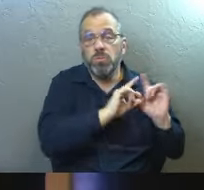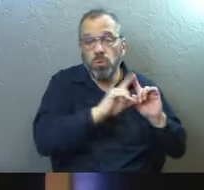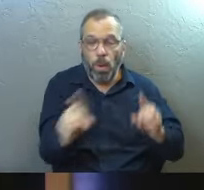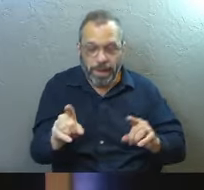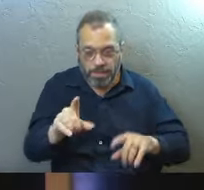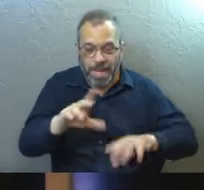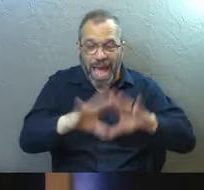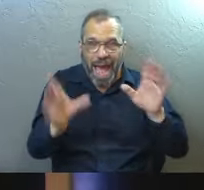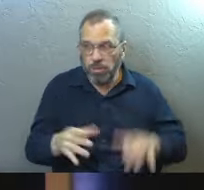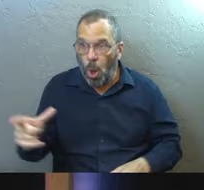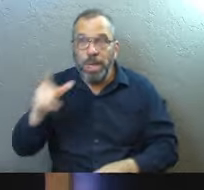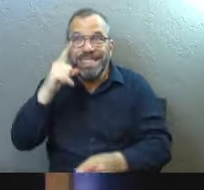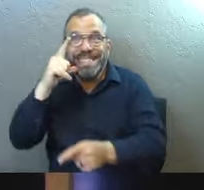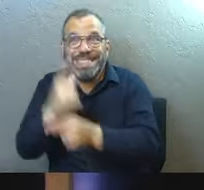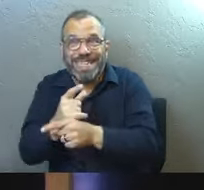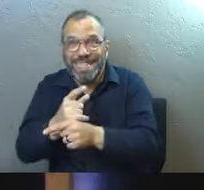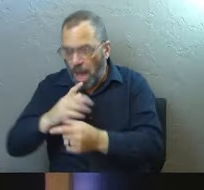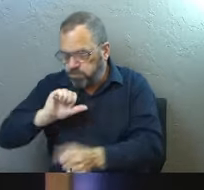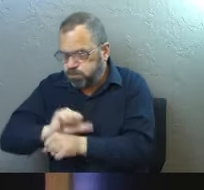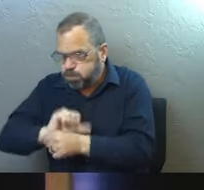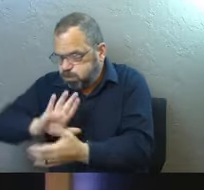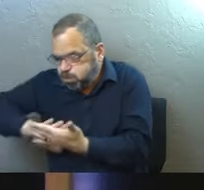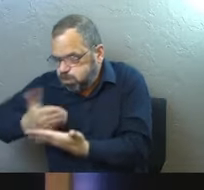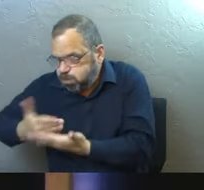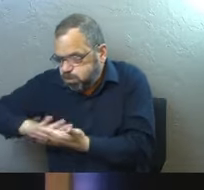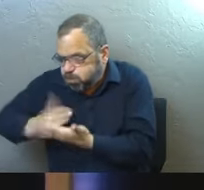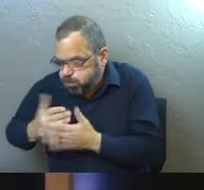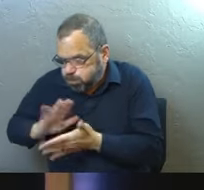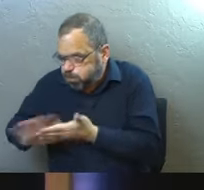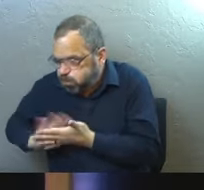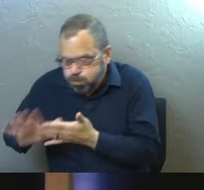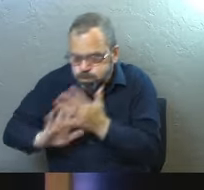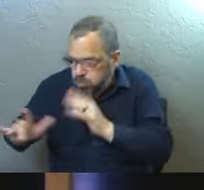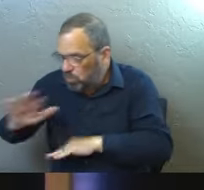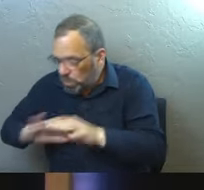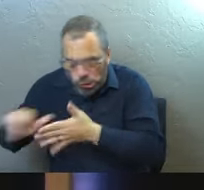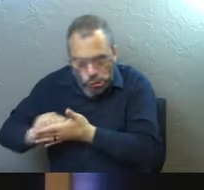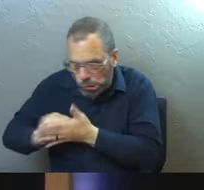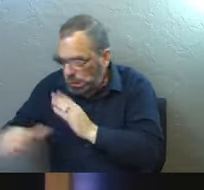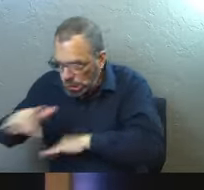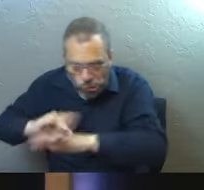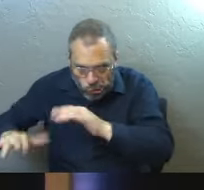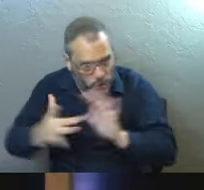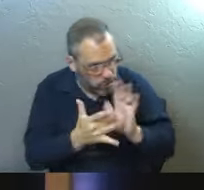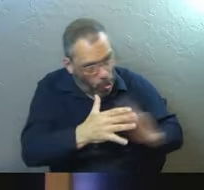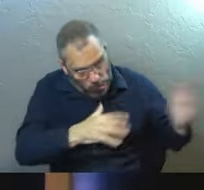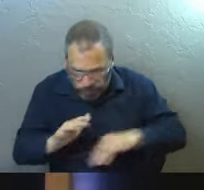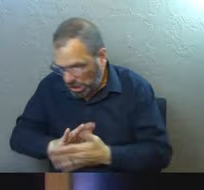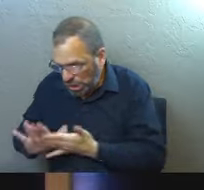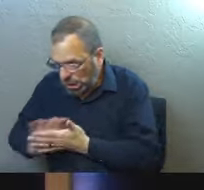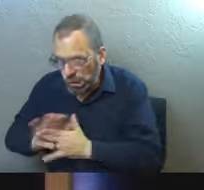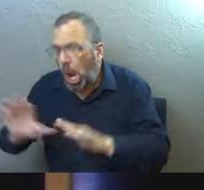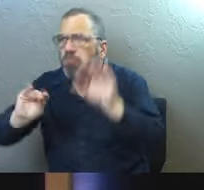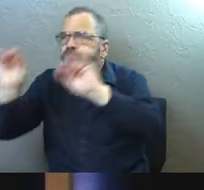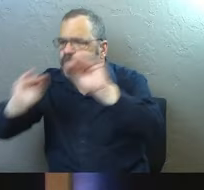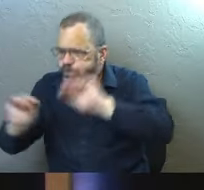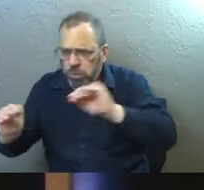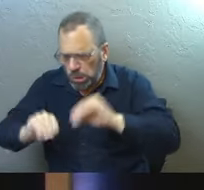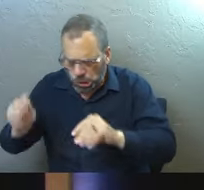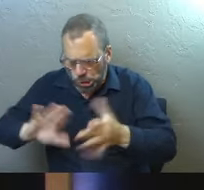house. And so one of the sisters like starts working, right? She's like cleaning and cooking and getting ready for Jesus because he's coming over with all